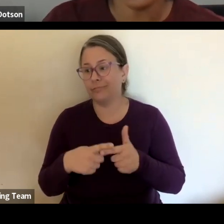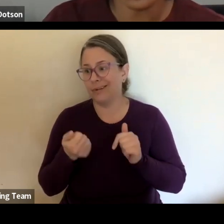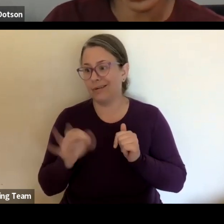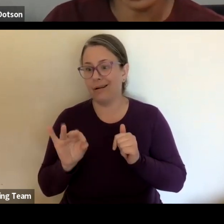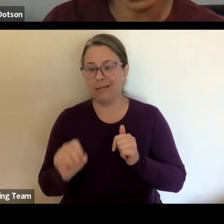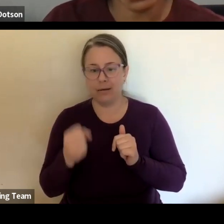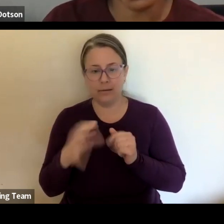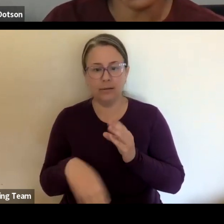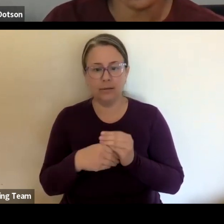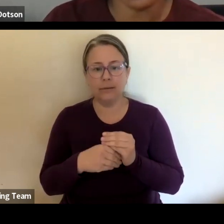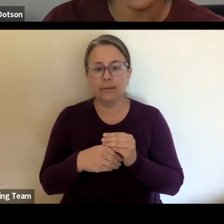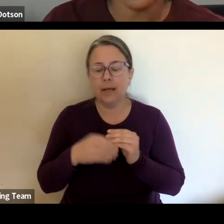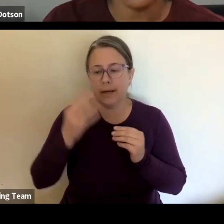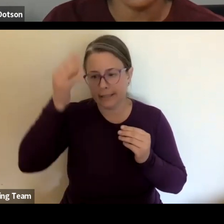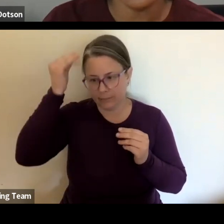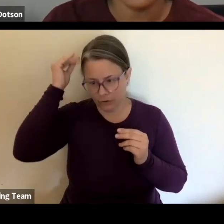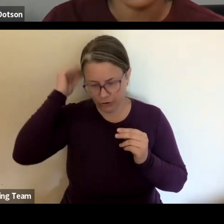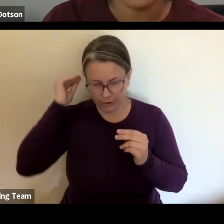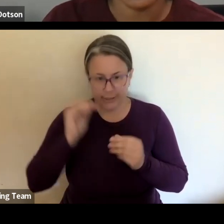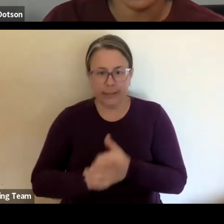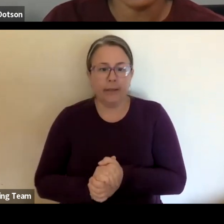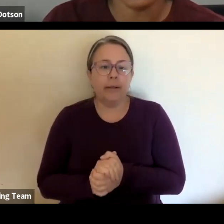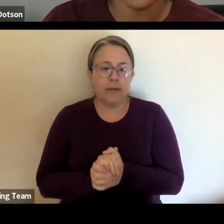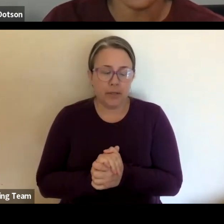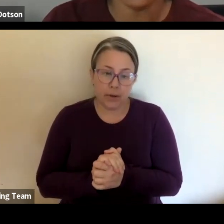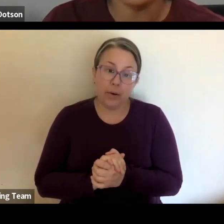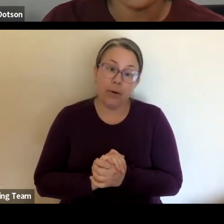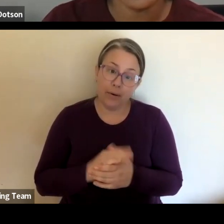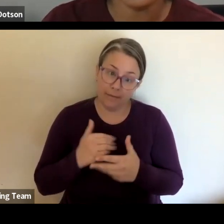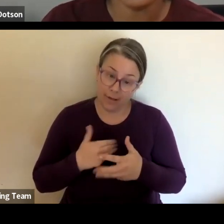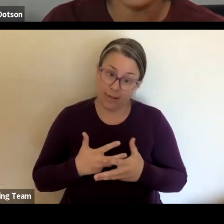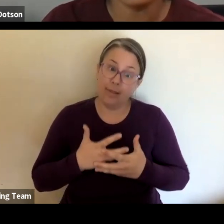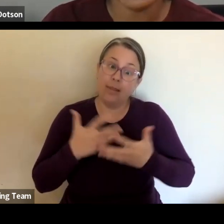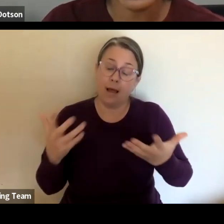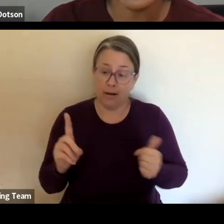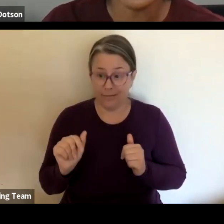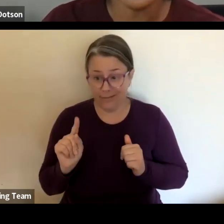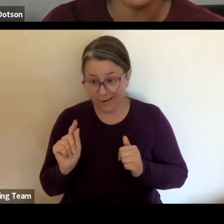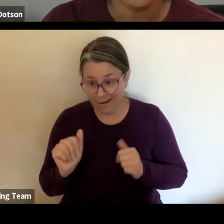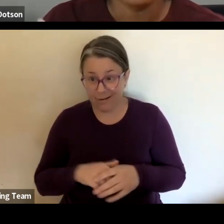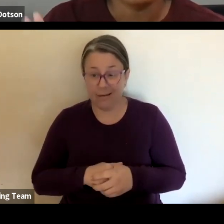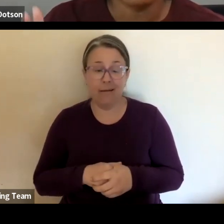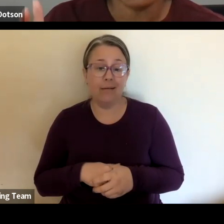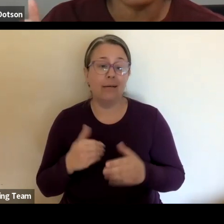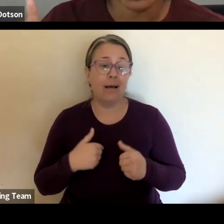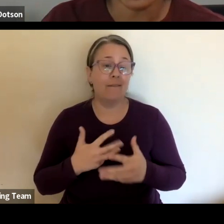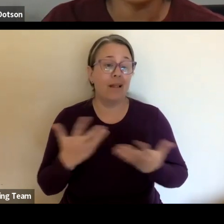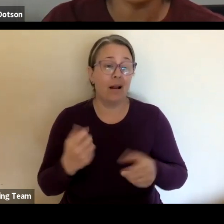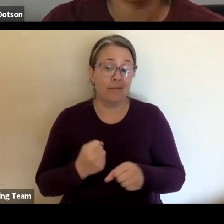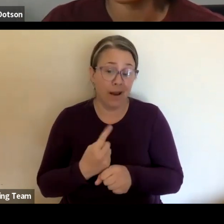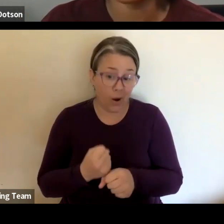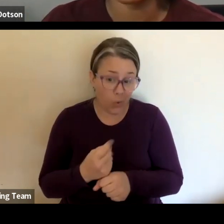there's a lot of data, annual data about people's depressive symptoms. And then also since the